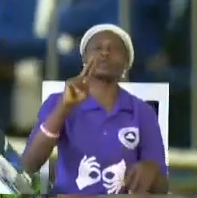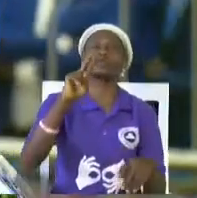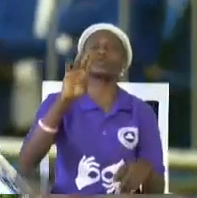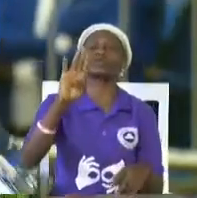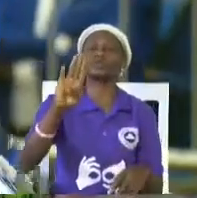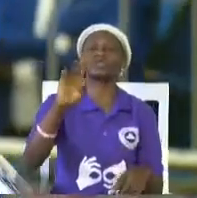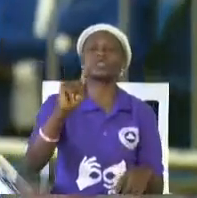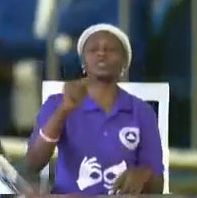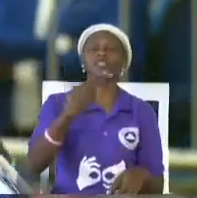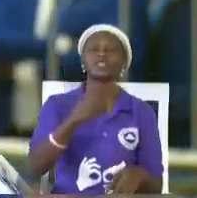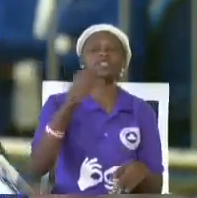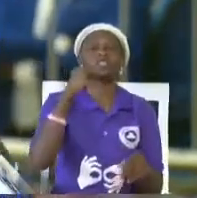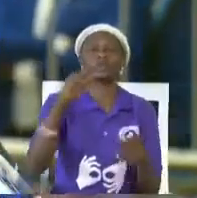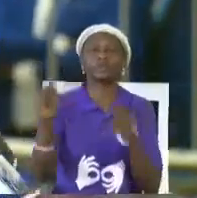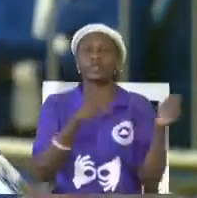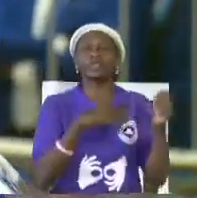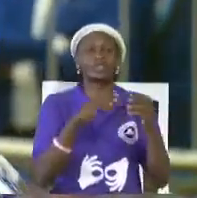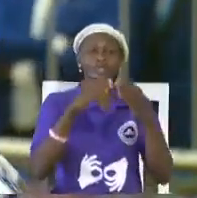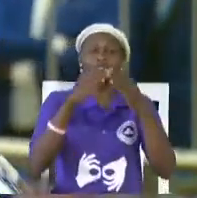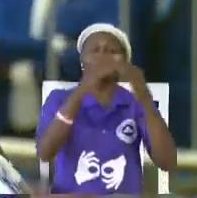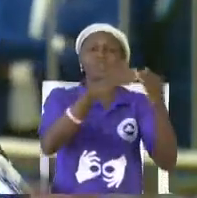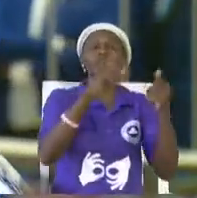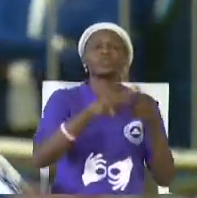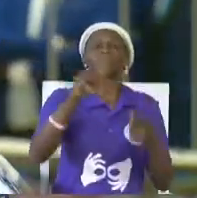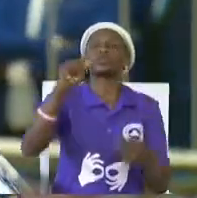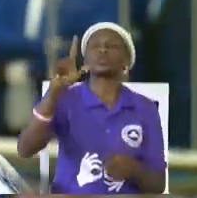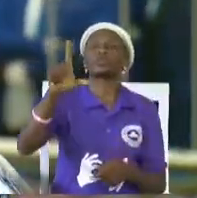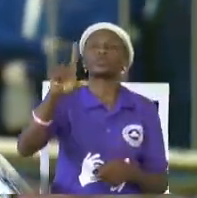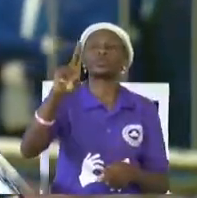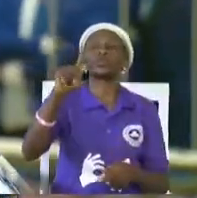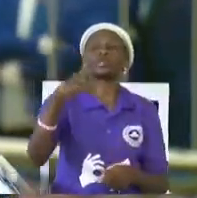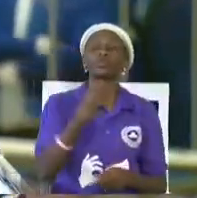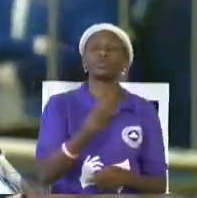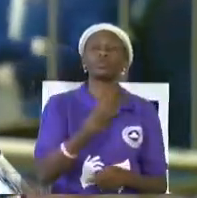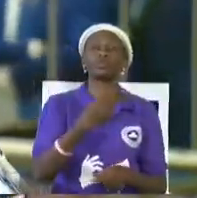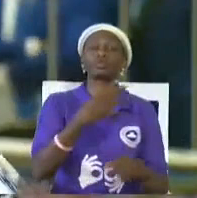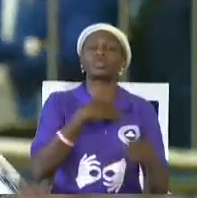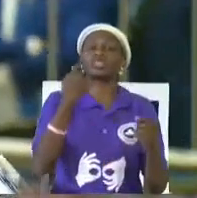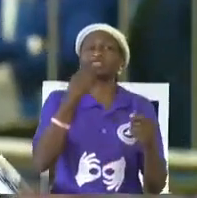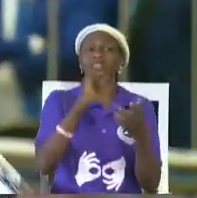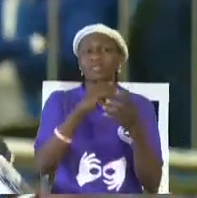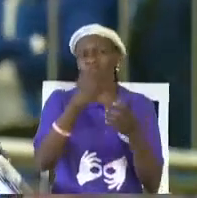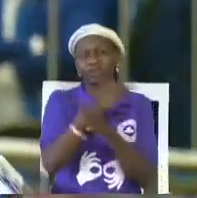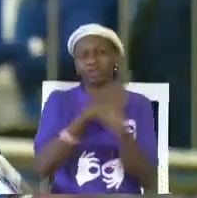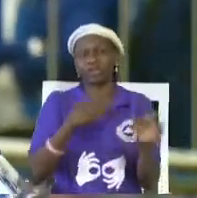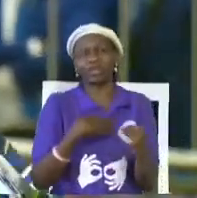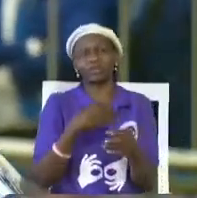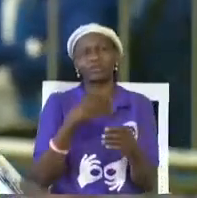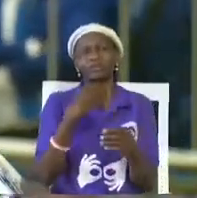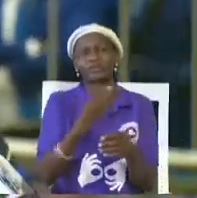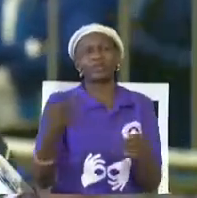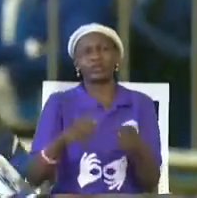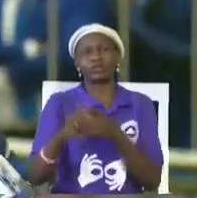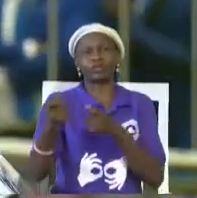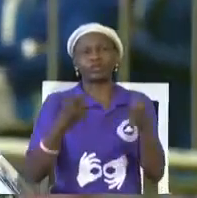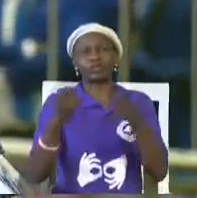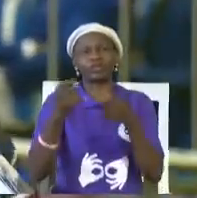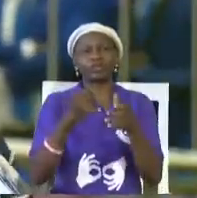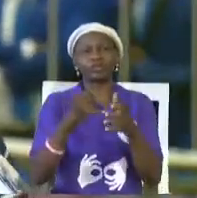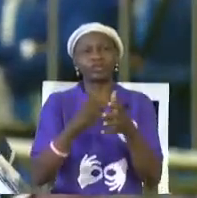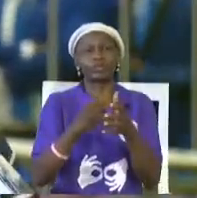diagnosed. And I was taken to Lut because they said they don't have the facility to treat it or to handle it. And so it was